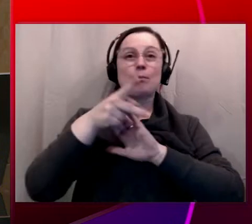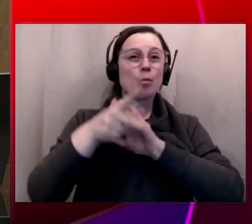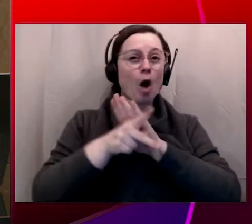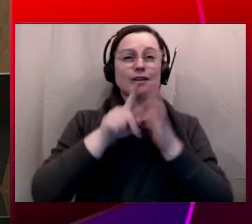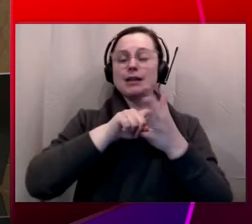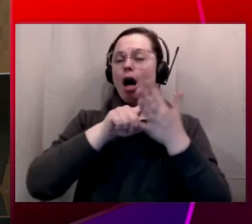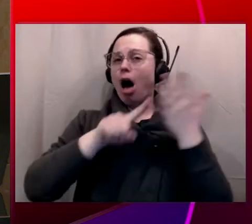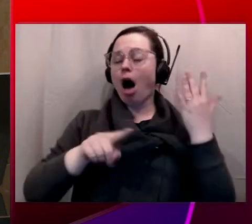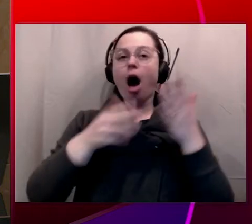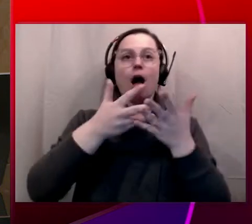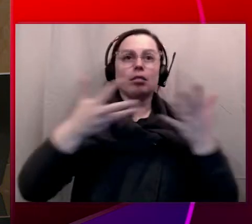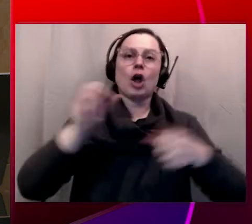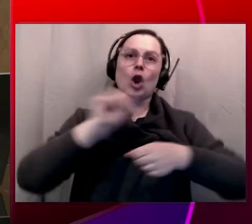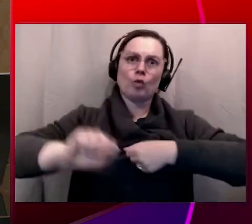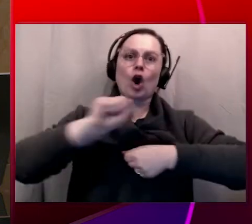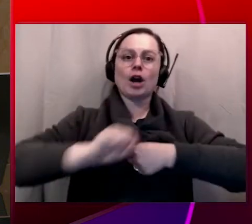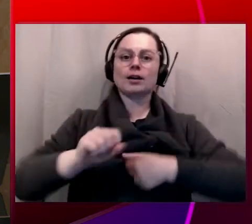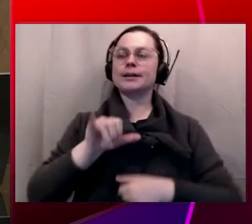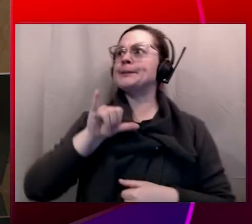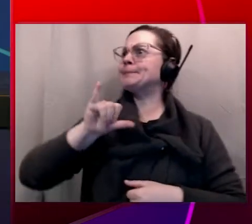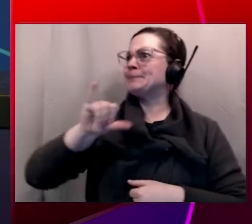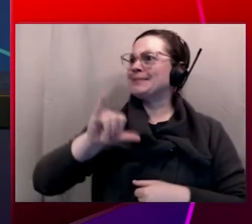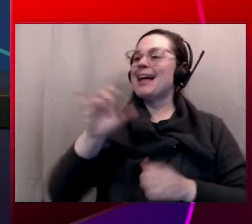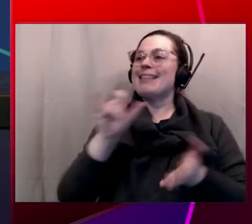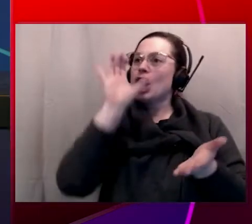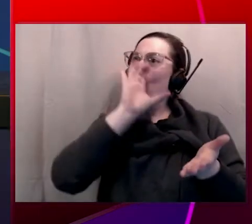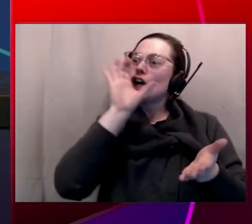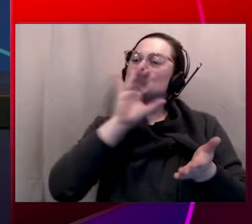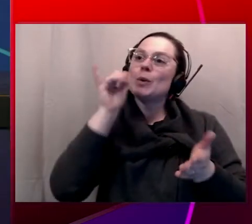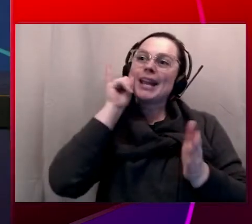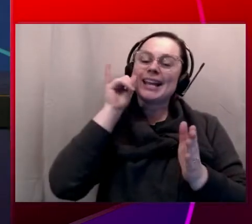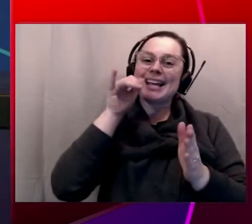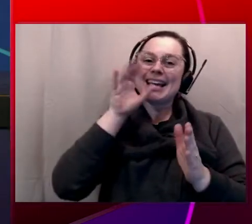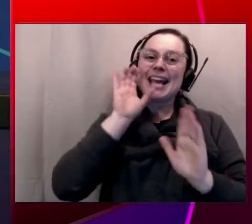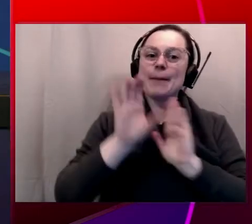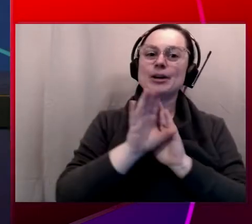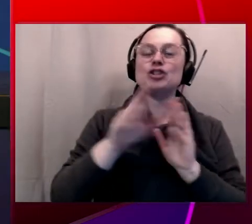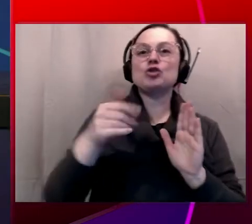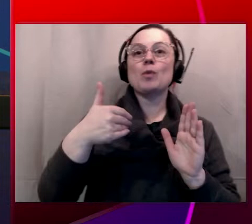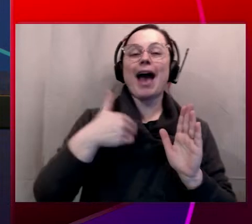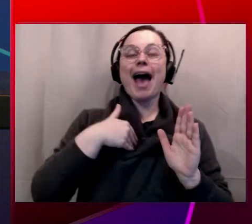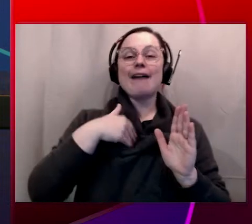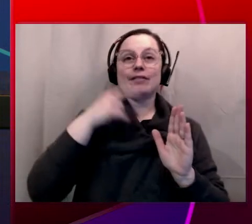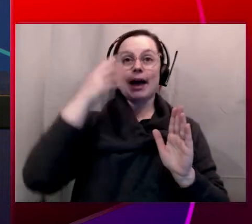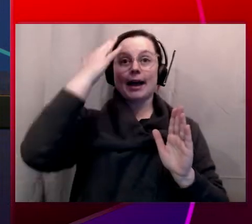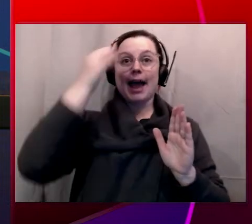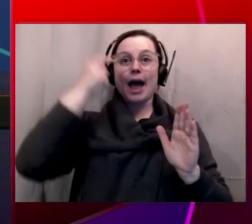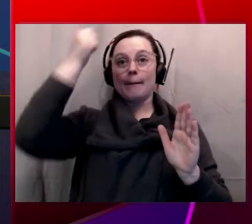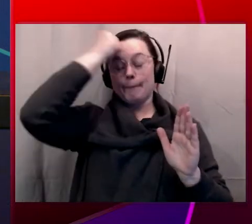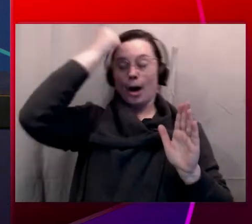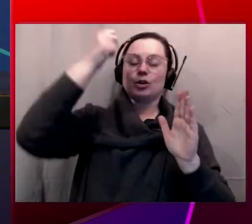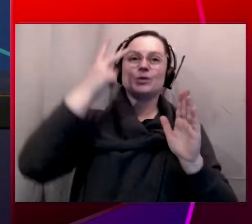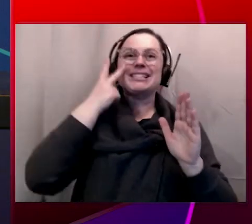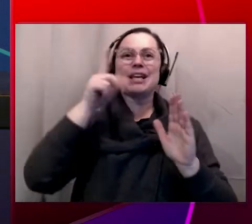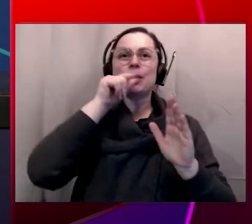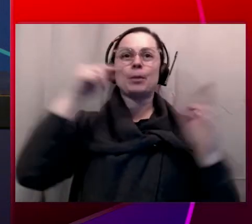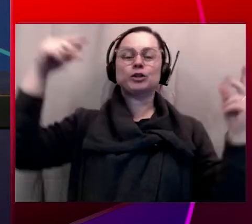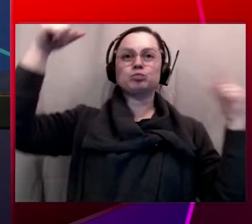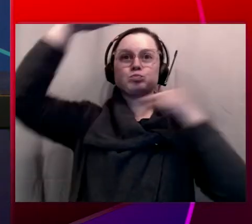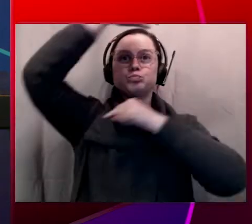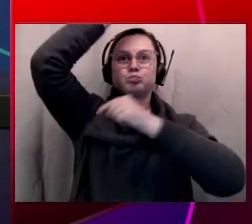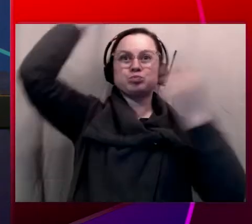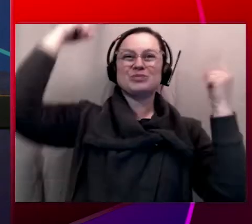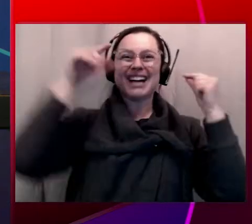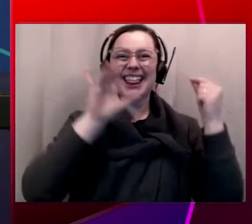lot of work. And Yeah. You know those trying like cartoon images where like you get bonked on the head, you see the birds? I got that going on right now. It's exactly right. And